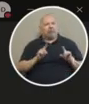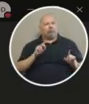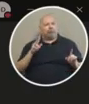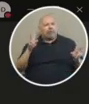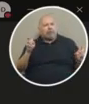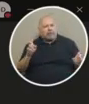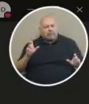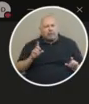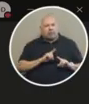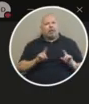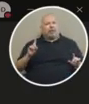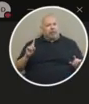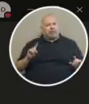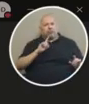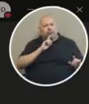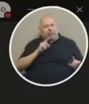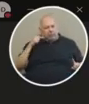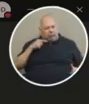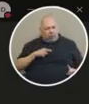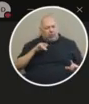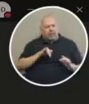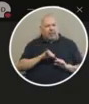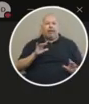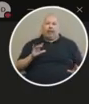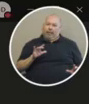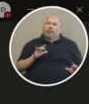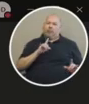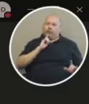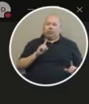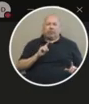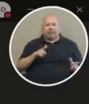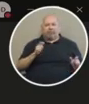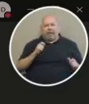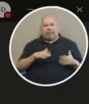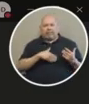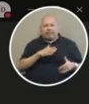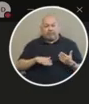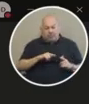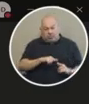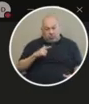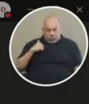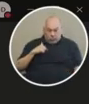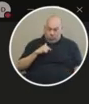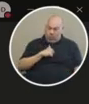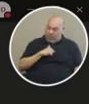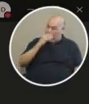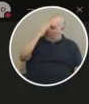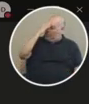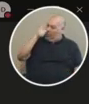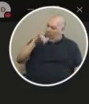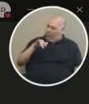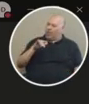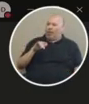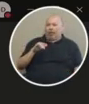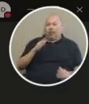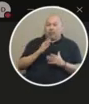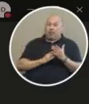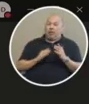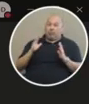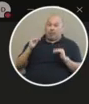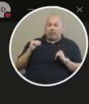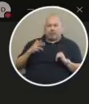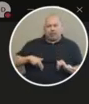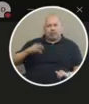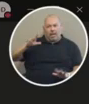issues, but it just points to the fact that it's coming really fast. We know that there's high expectations for